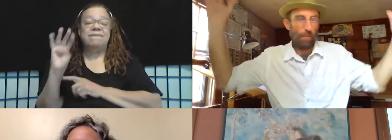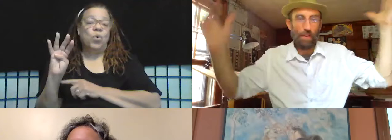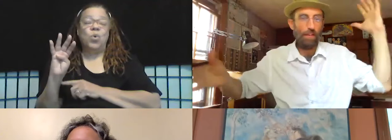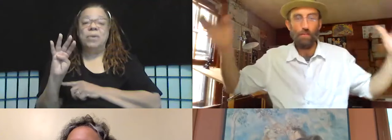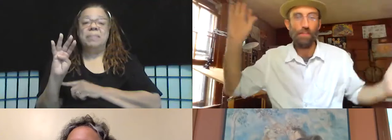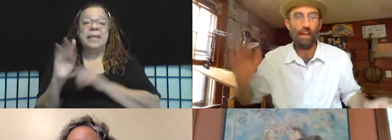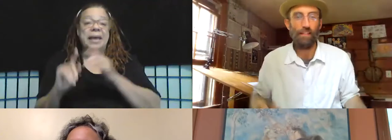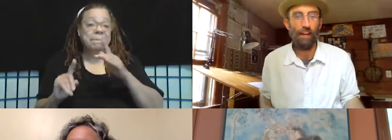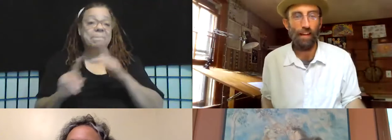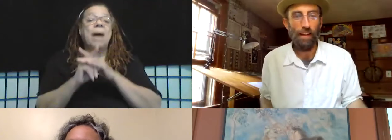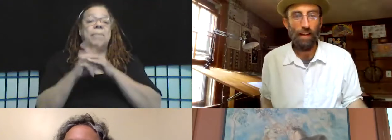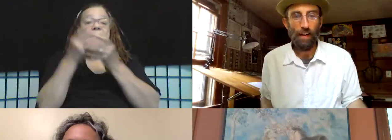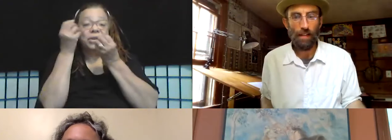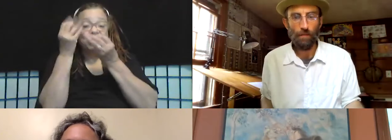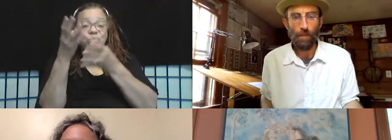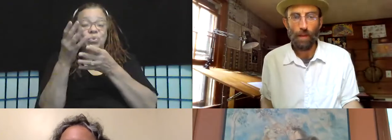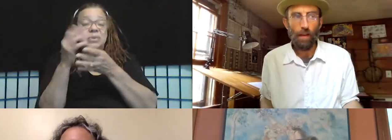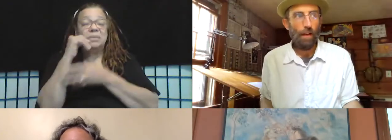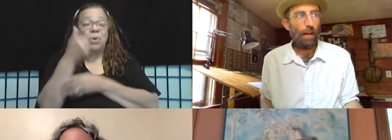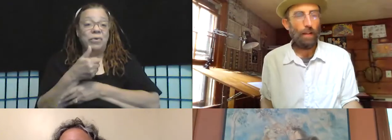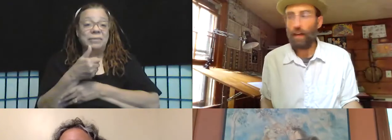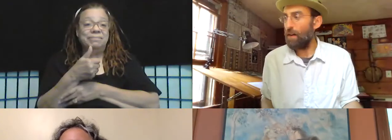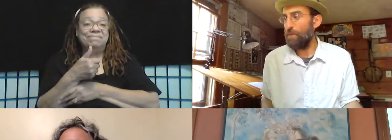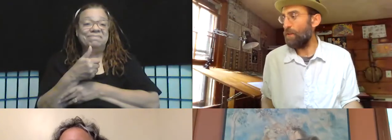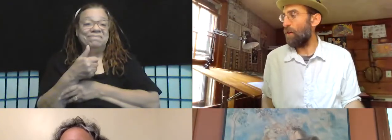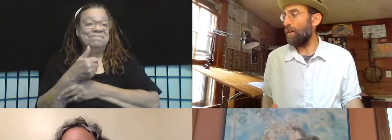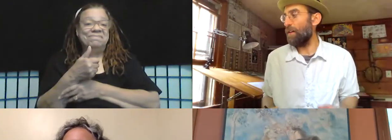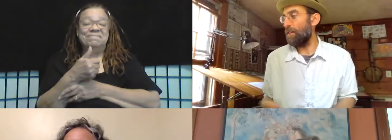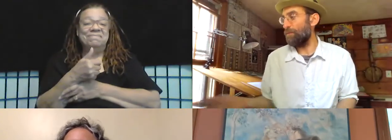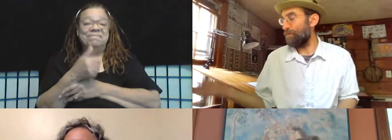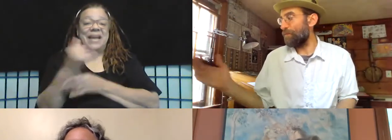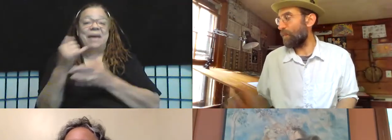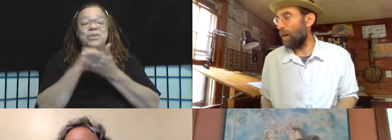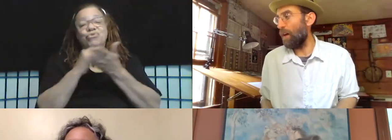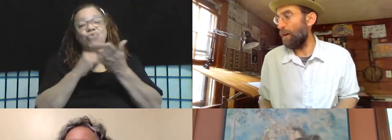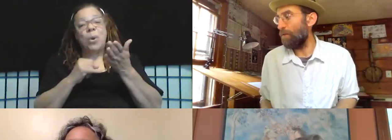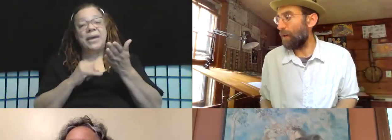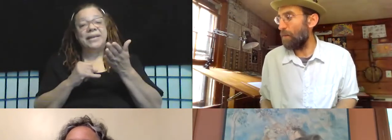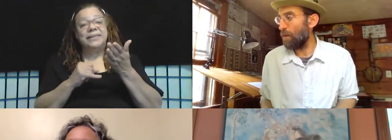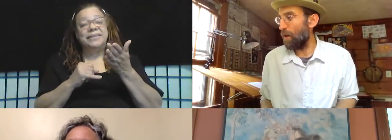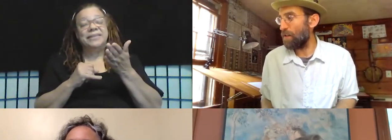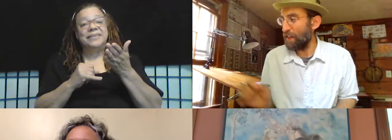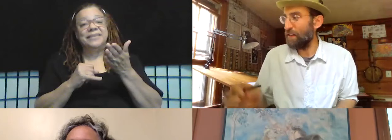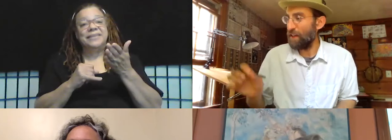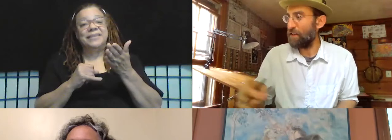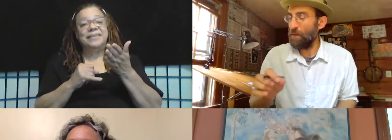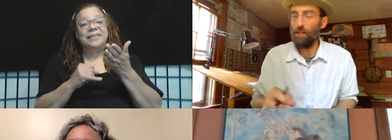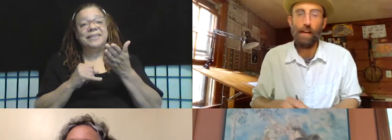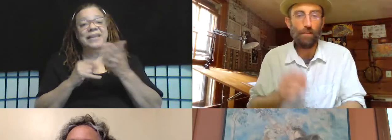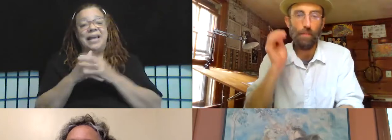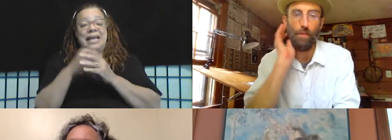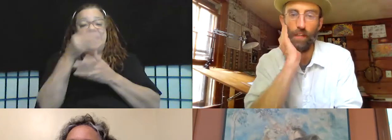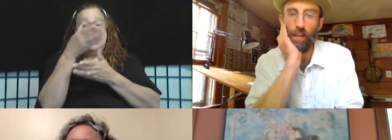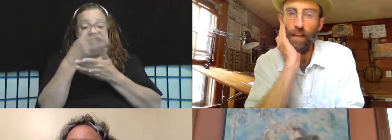it pops up in the news the next day. Like I've been drawing I came across in some